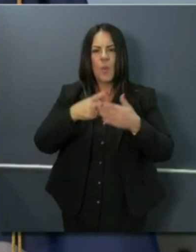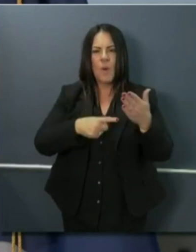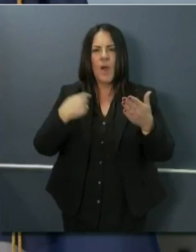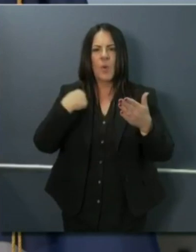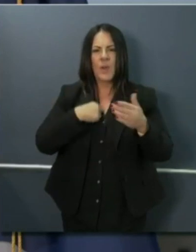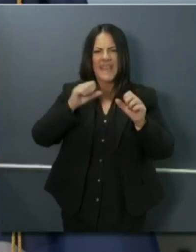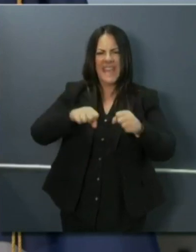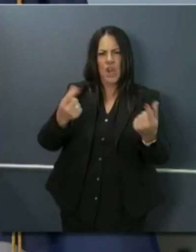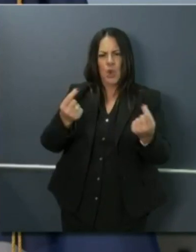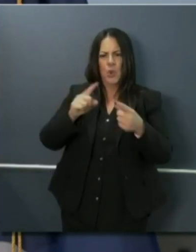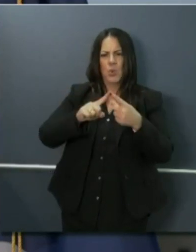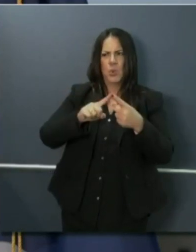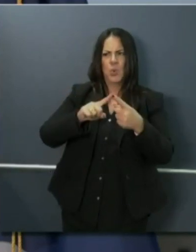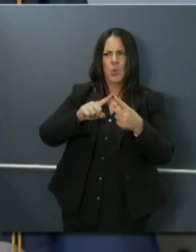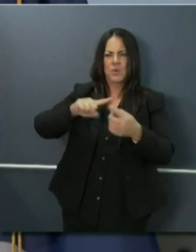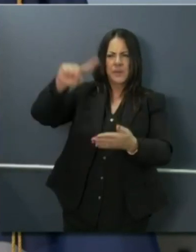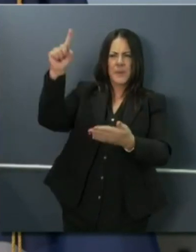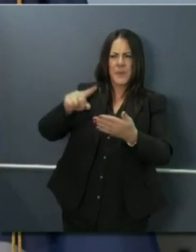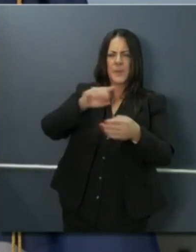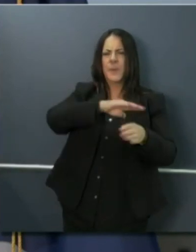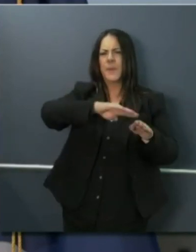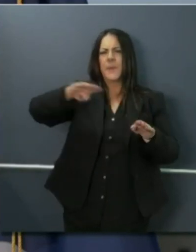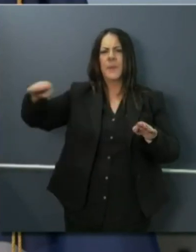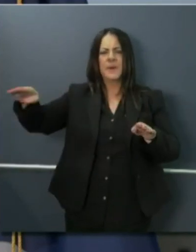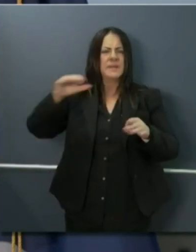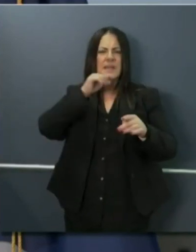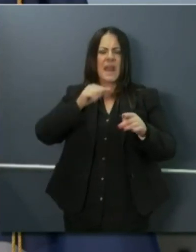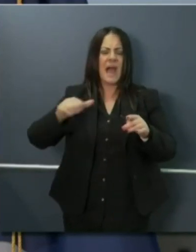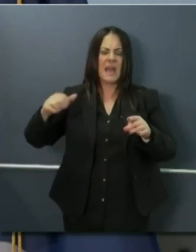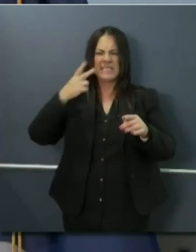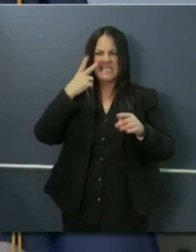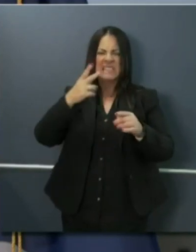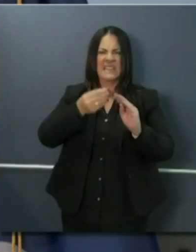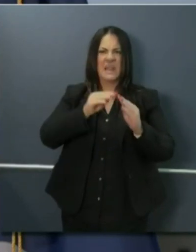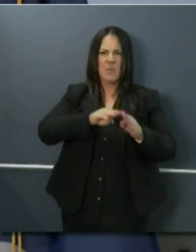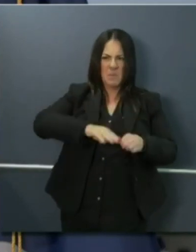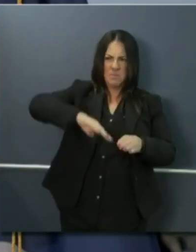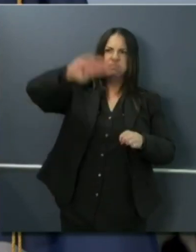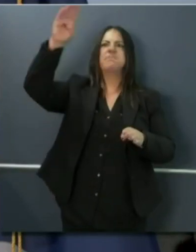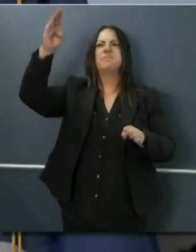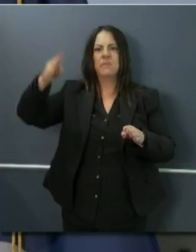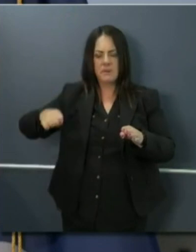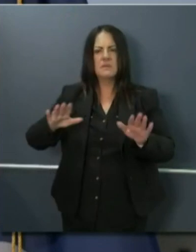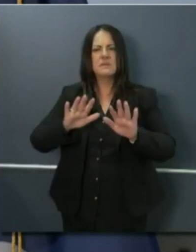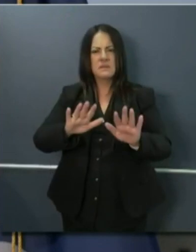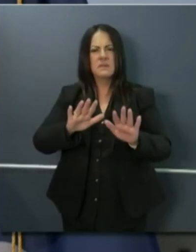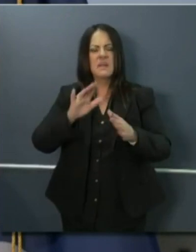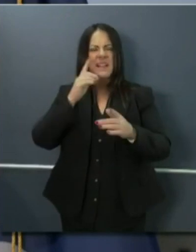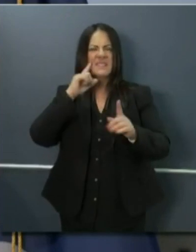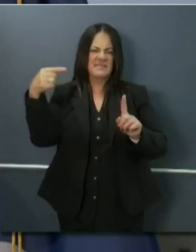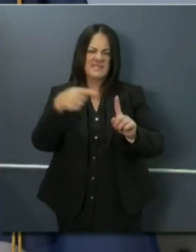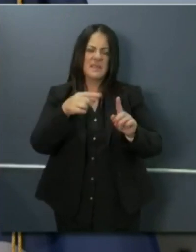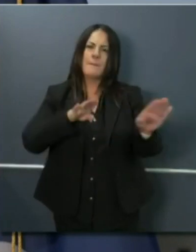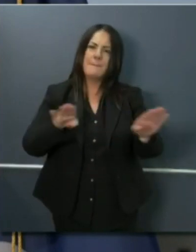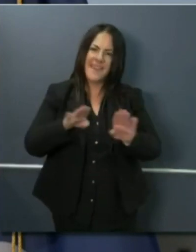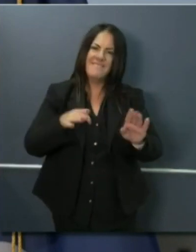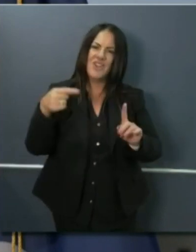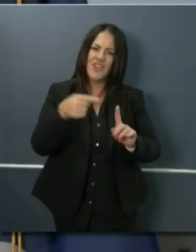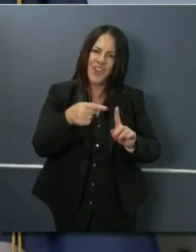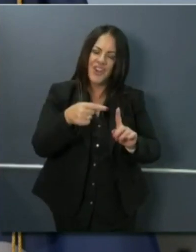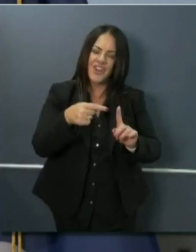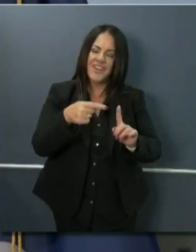bend curves, to change expectations by changing behavior. And that's why what Dr. Galley said is